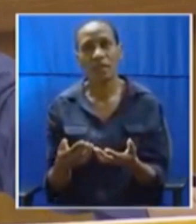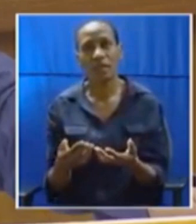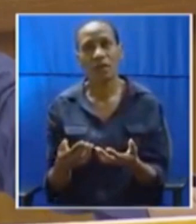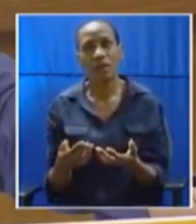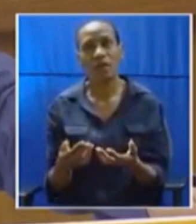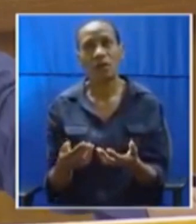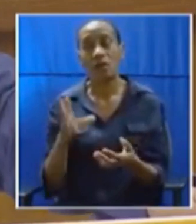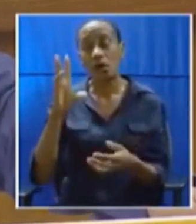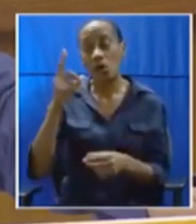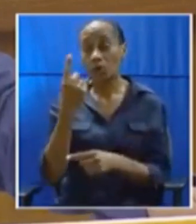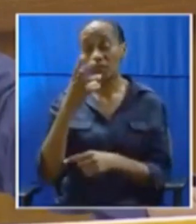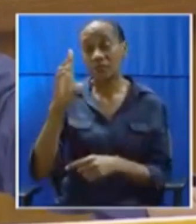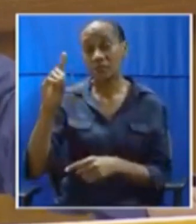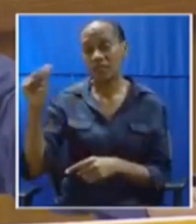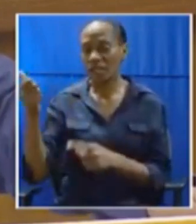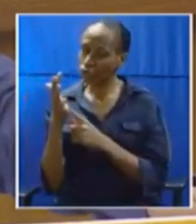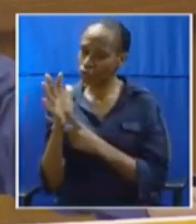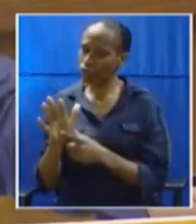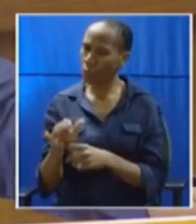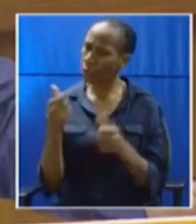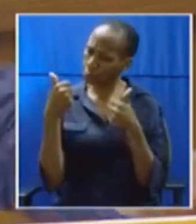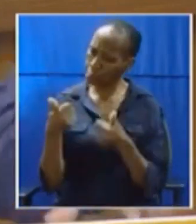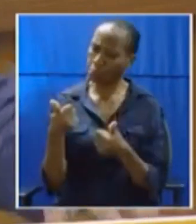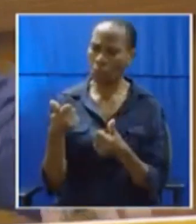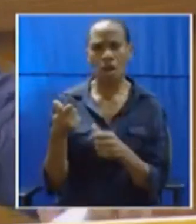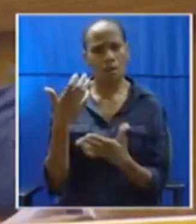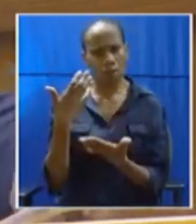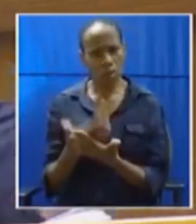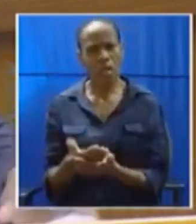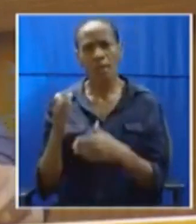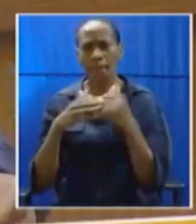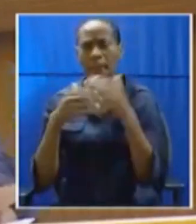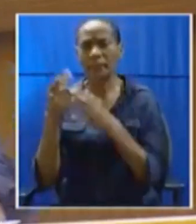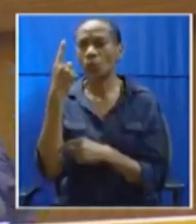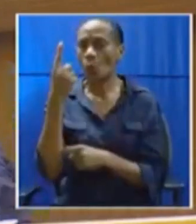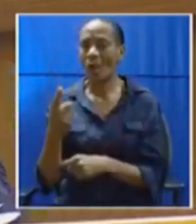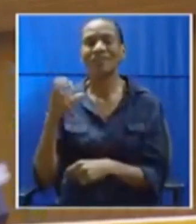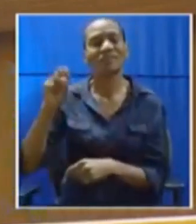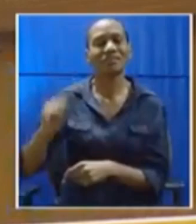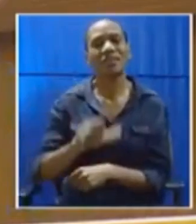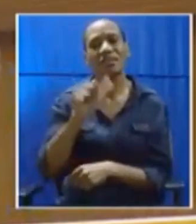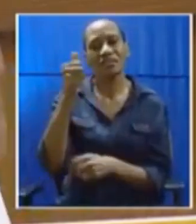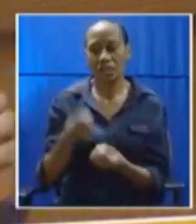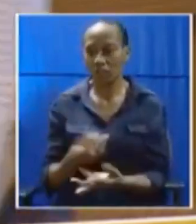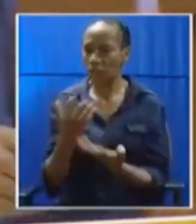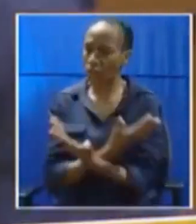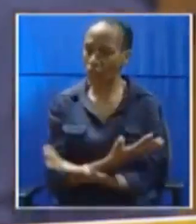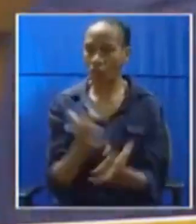only the DA that has proven itself capable of building one South Africa for all.